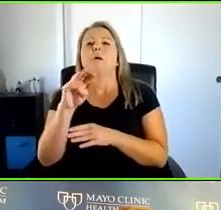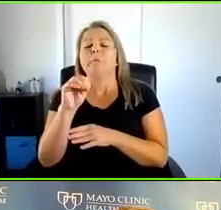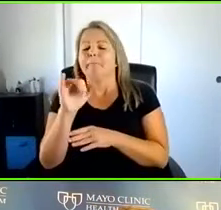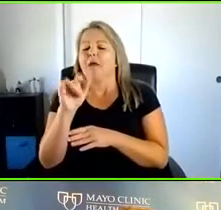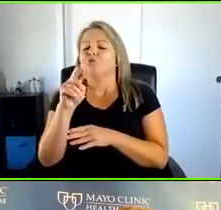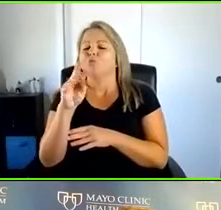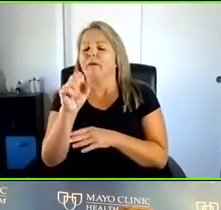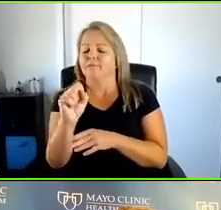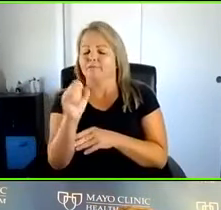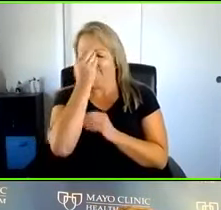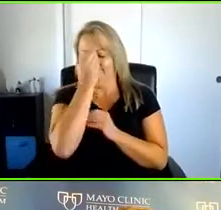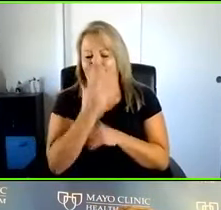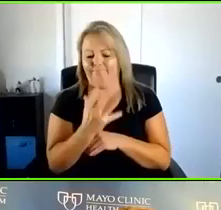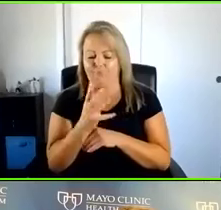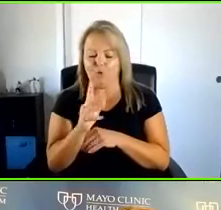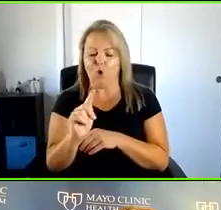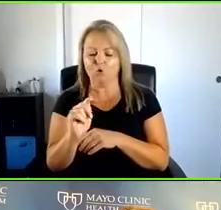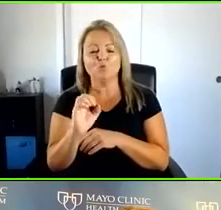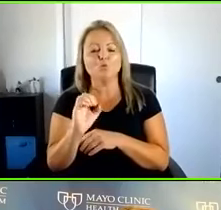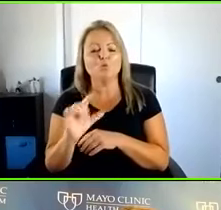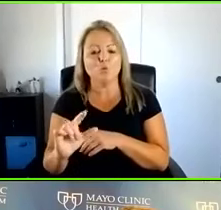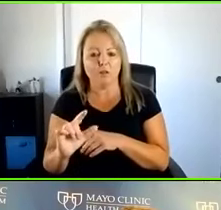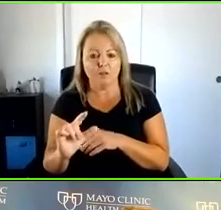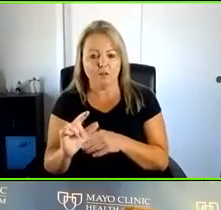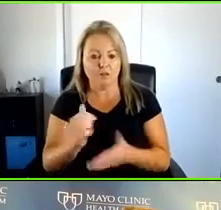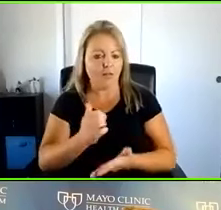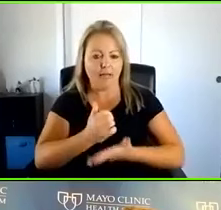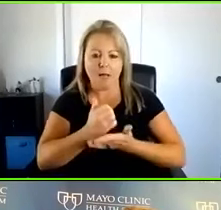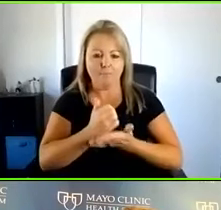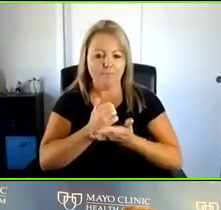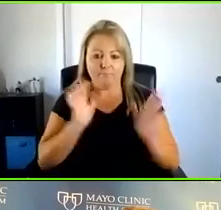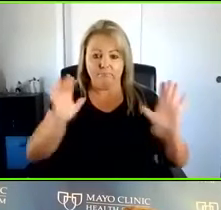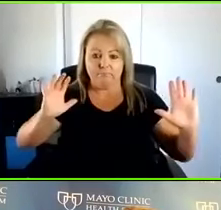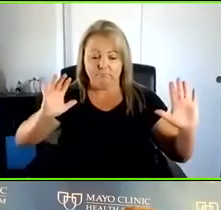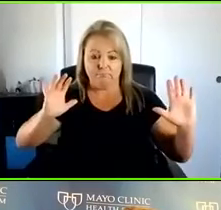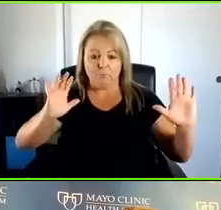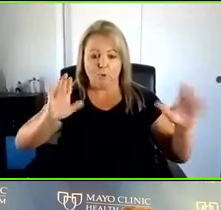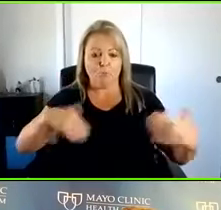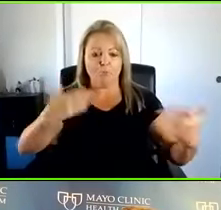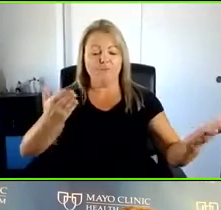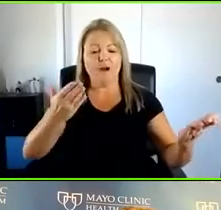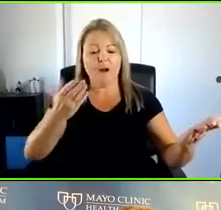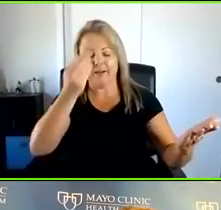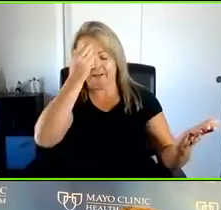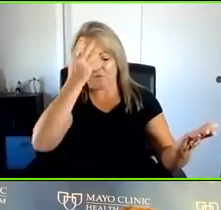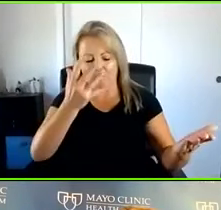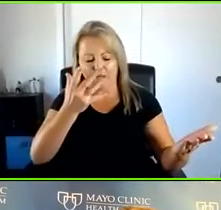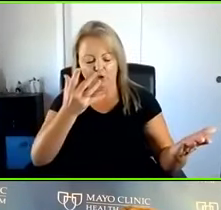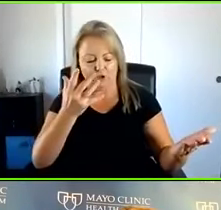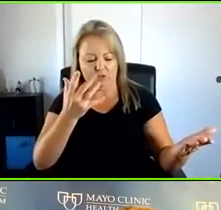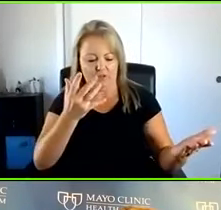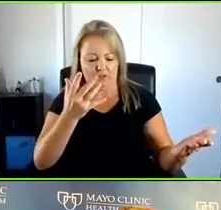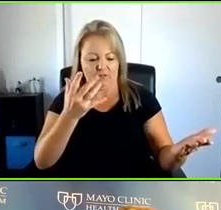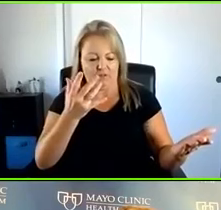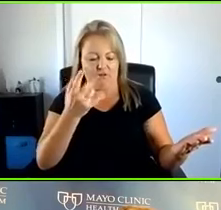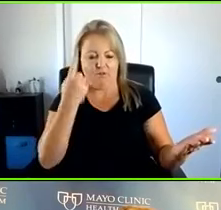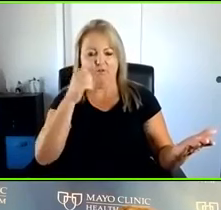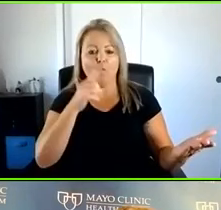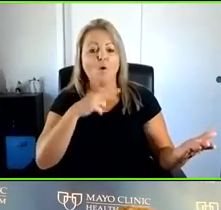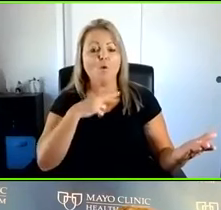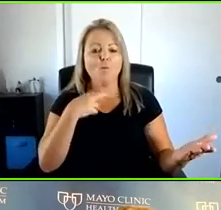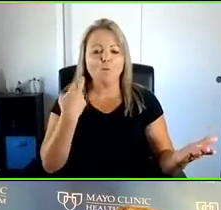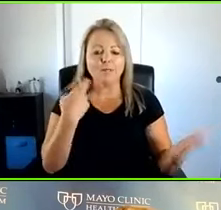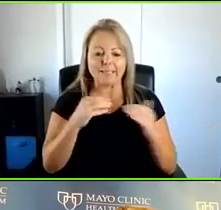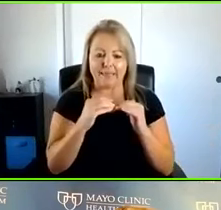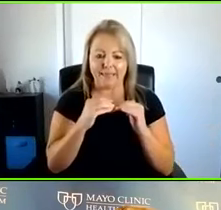tool to help provide our community with the information that helps determine risk level. So just